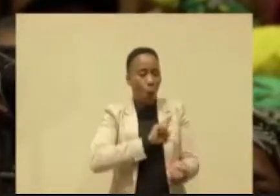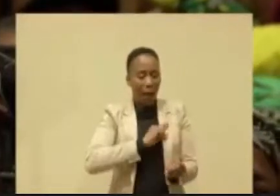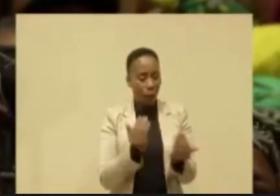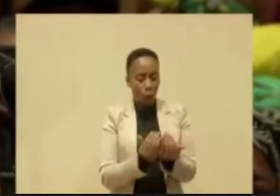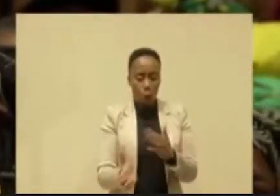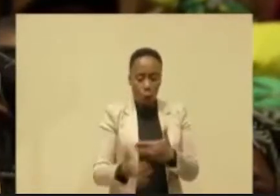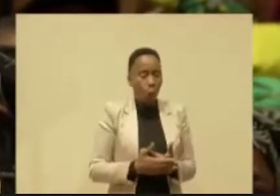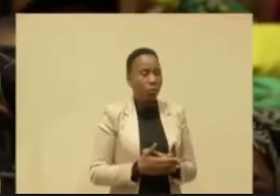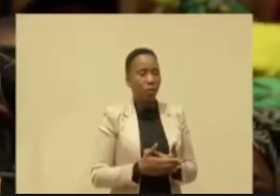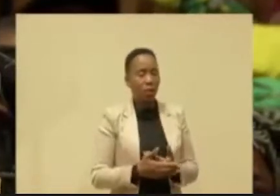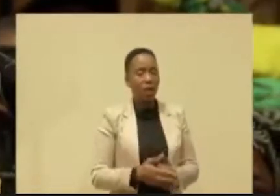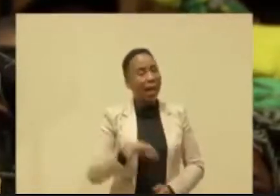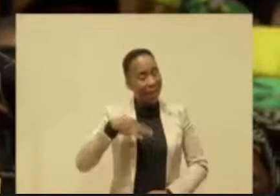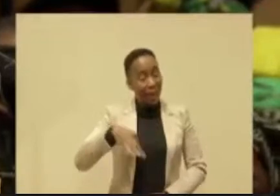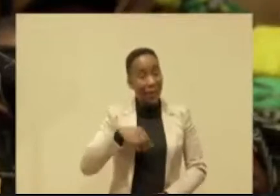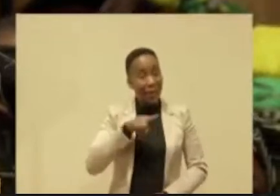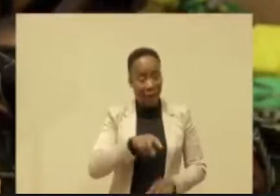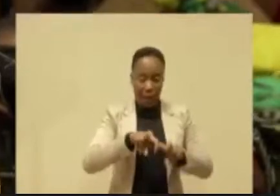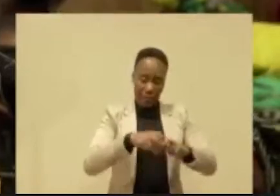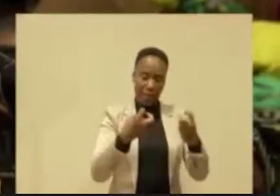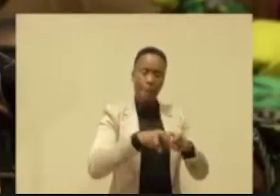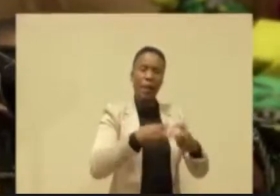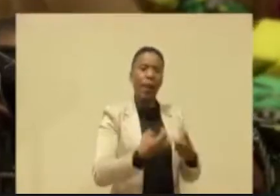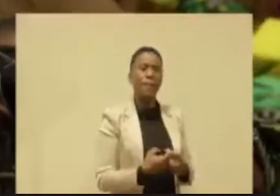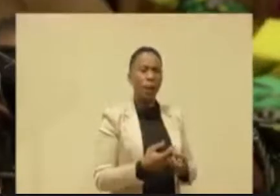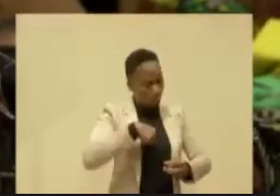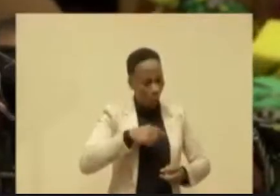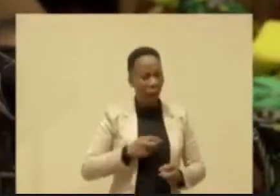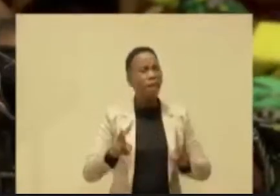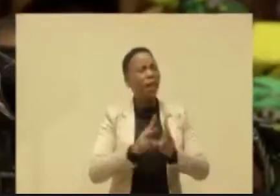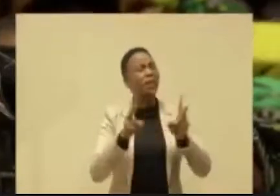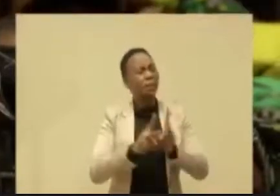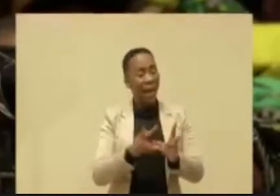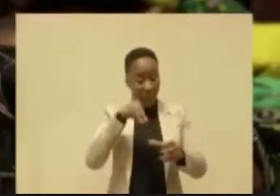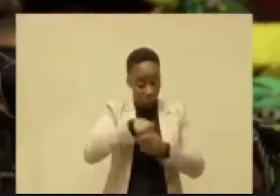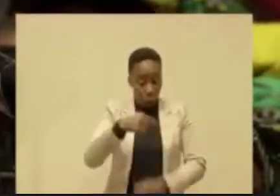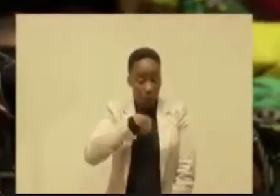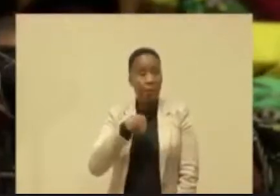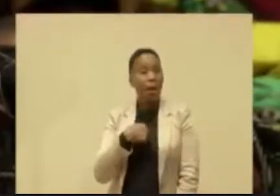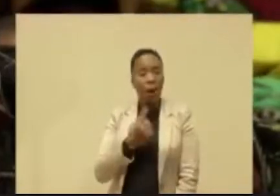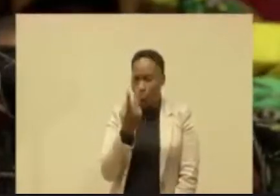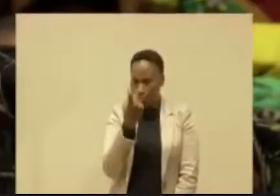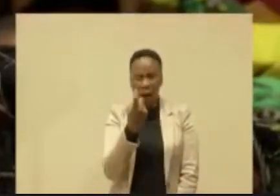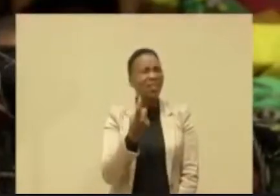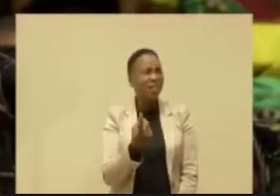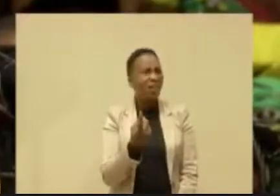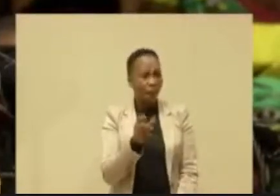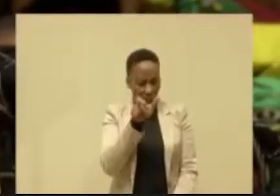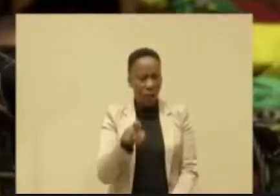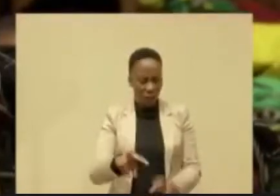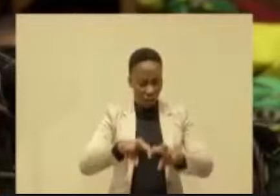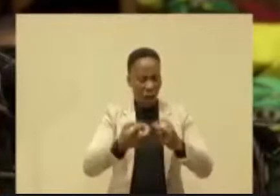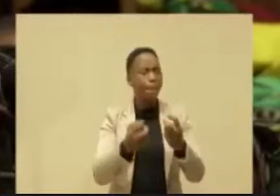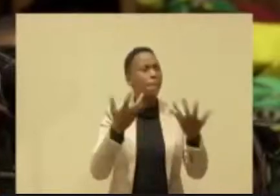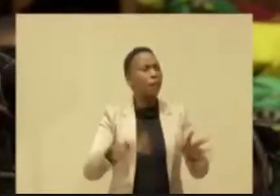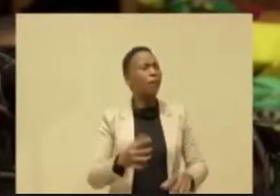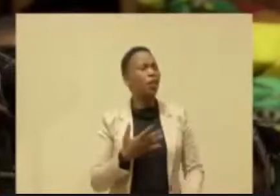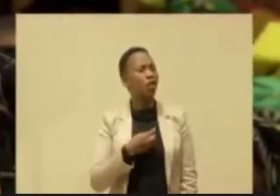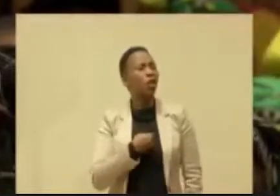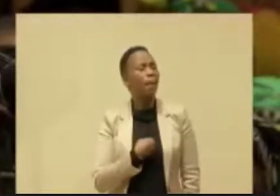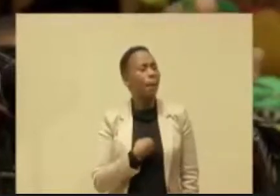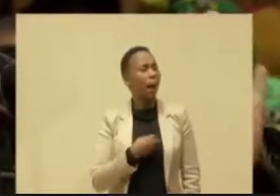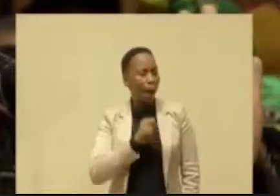raped we are victims including myself i once been raped my kids